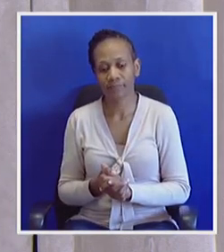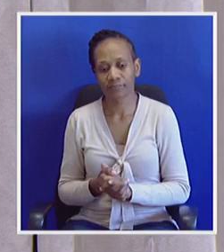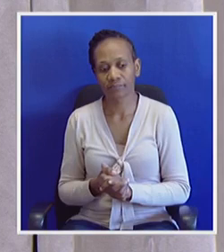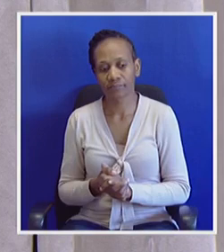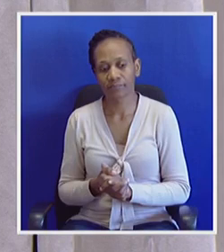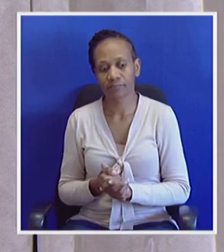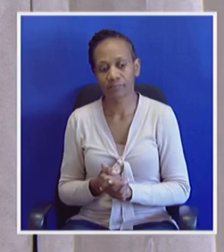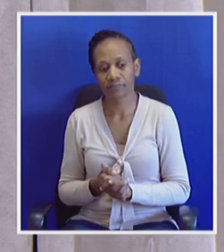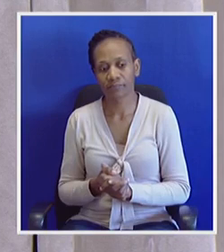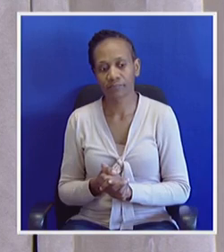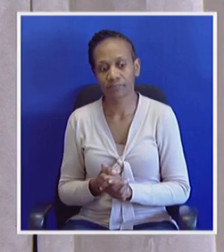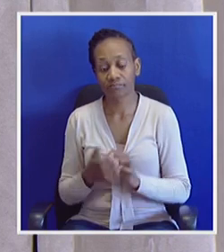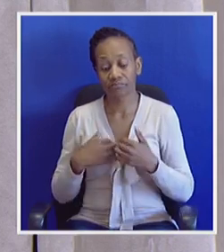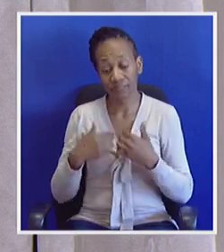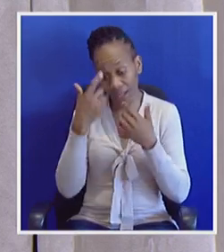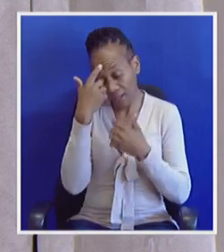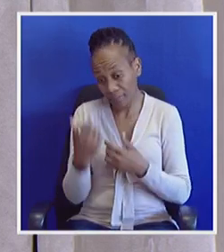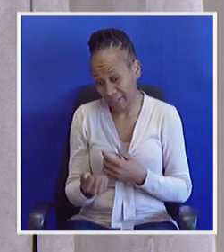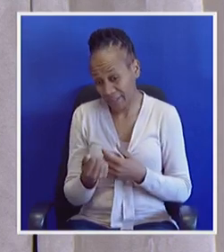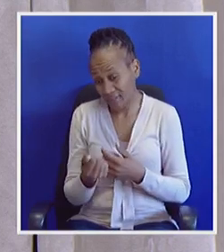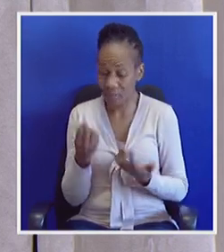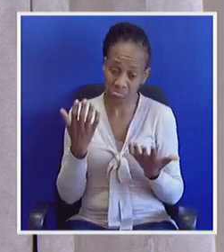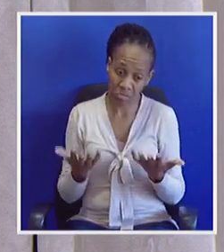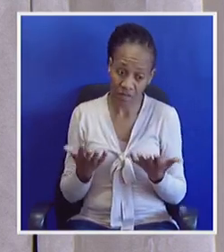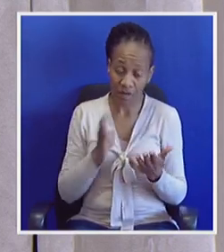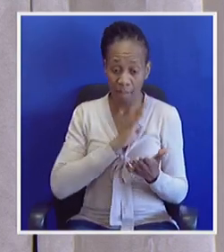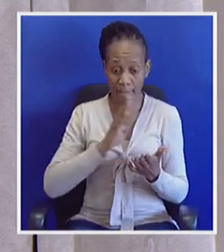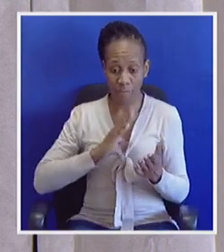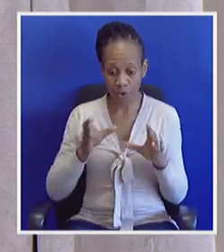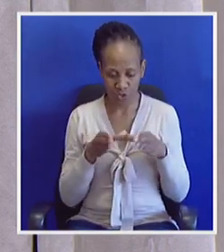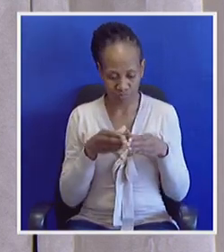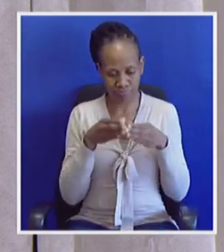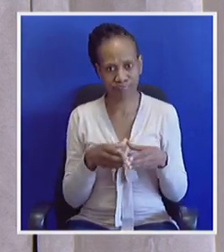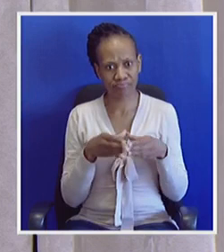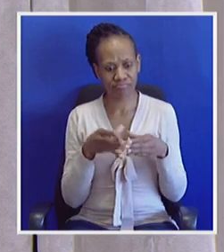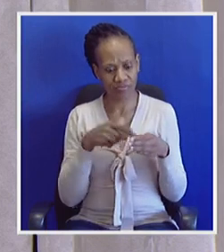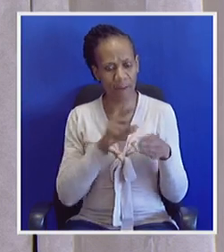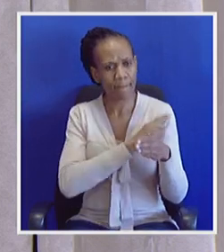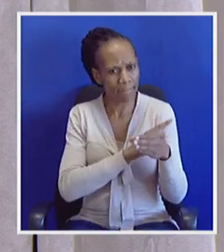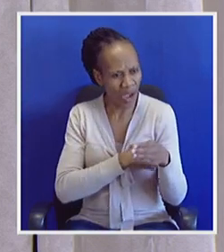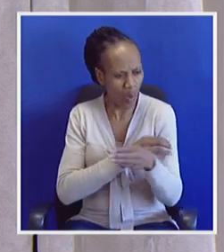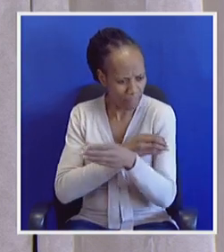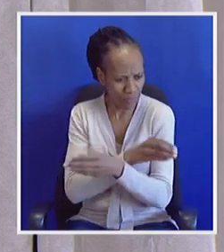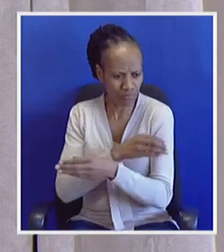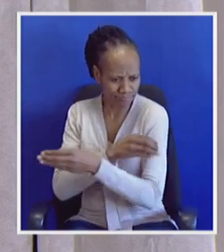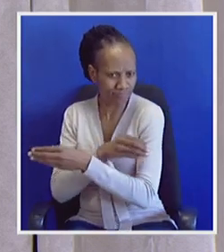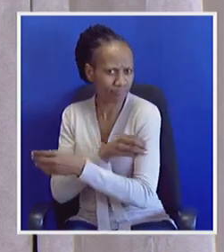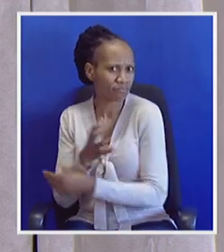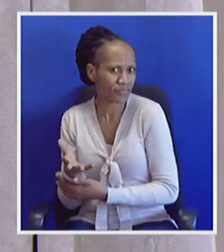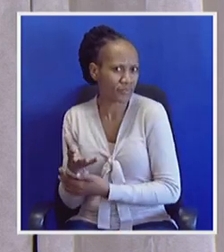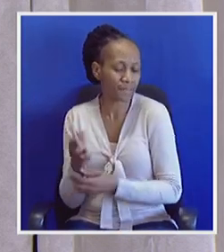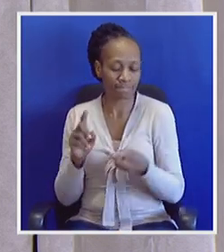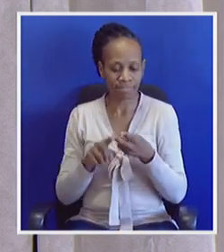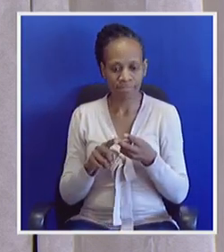regard is once you can position the board and empower the board and get good management